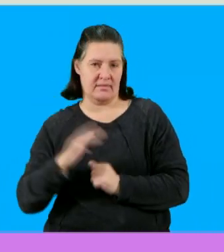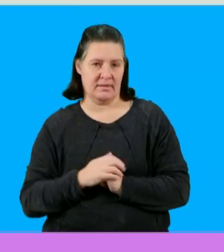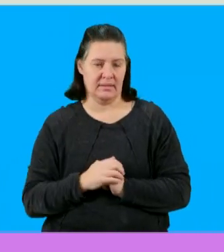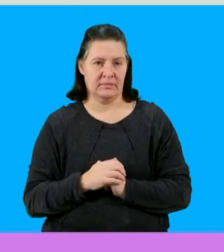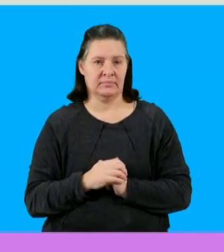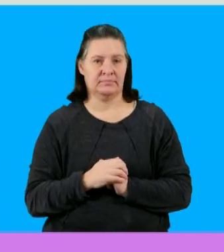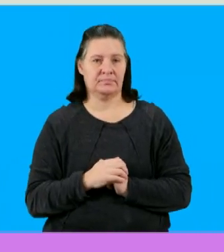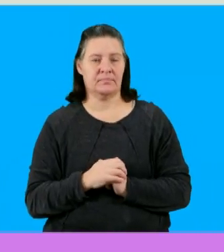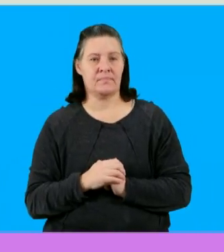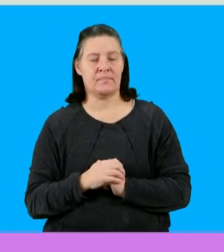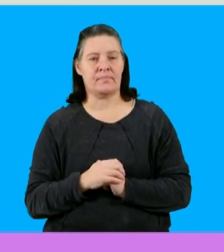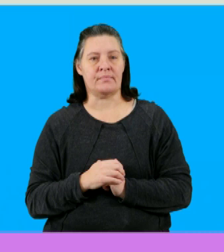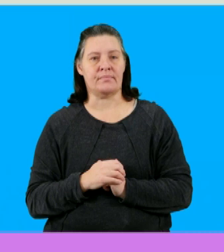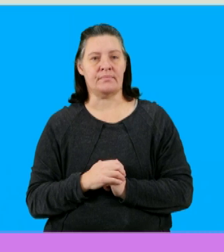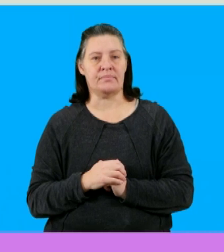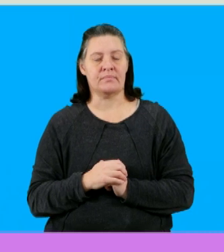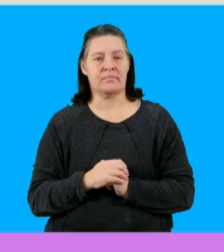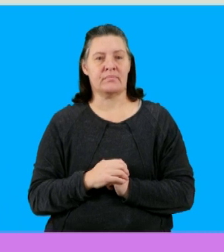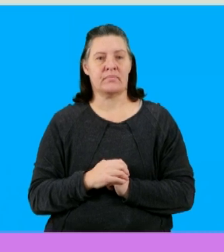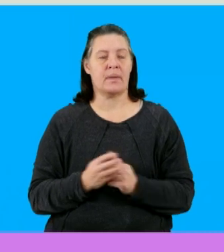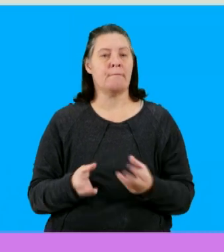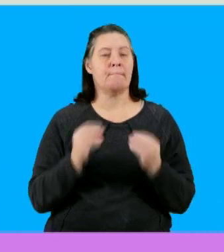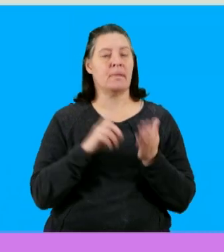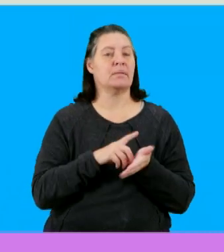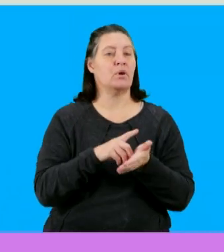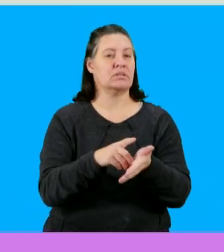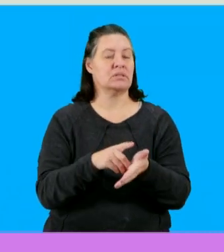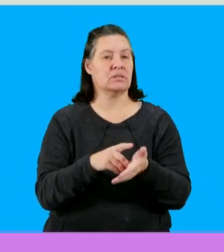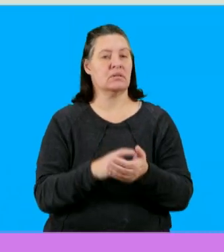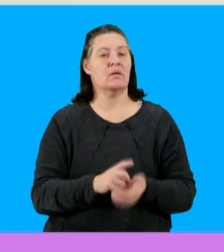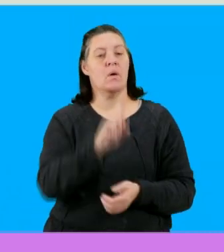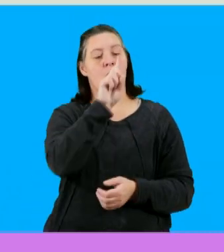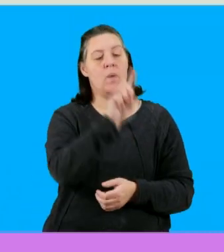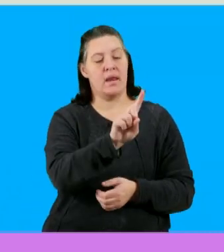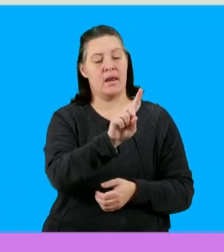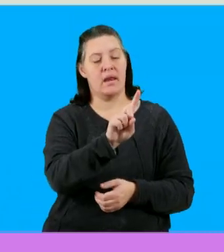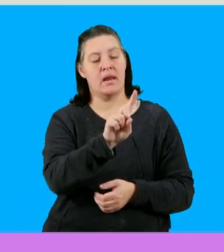1,199 Rand. So that will give us a deposit of